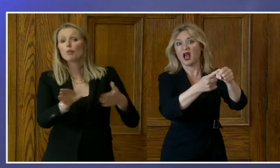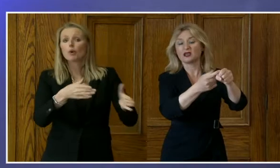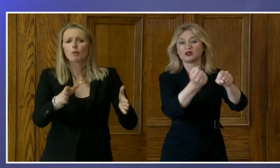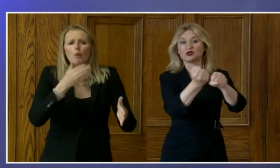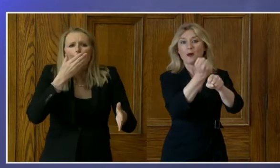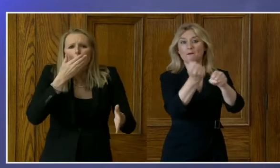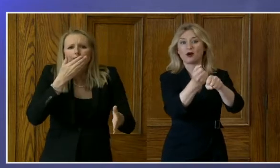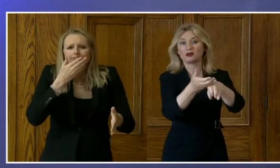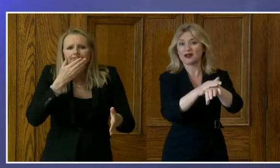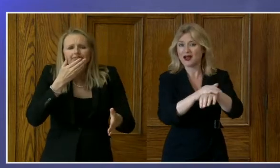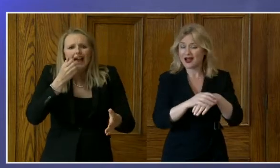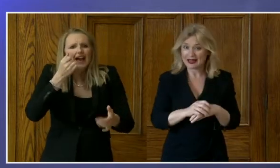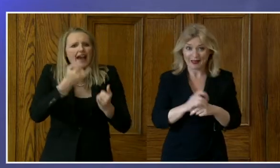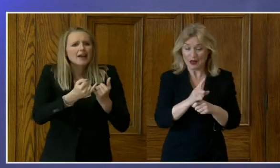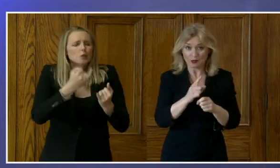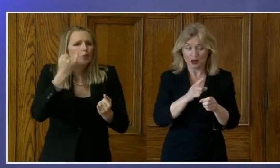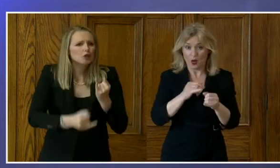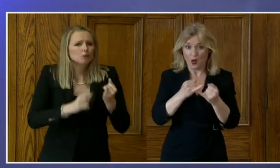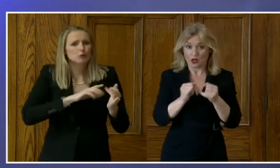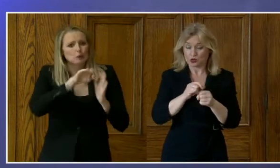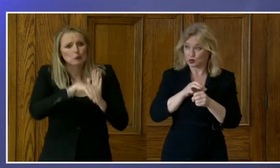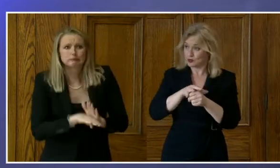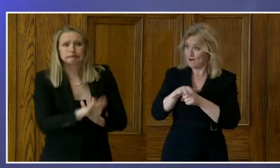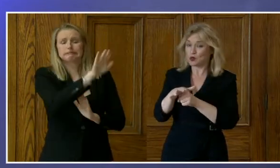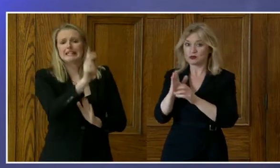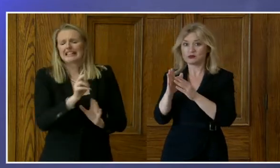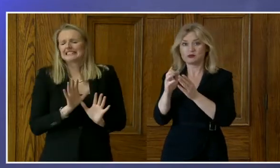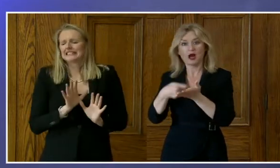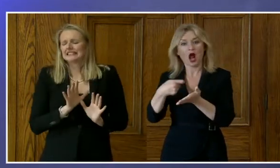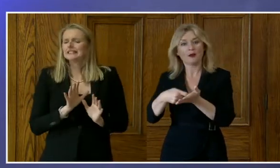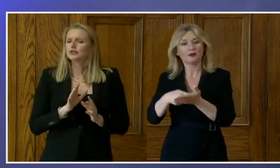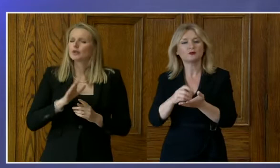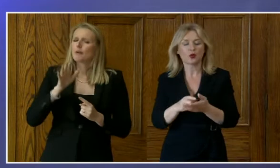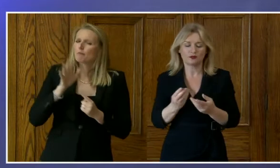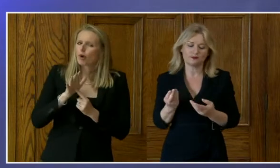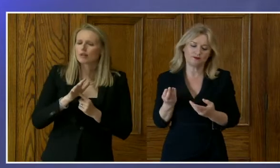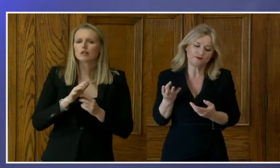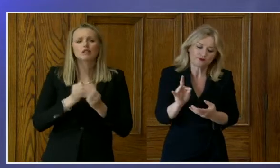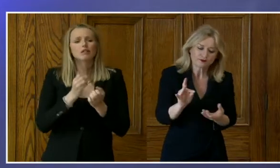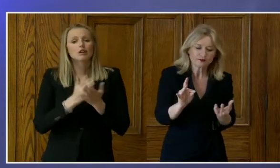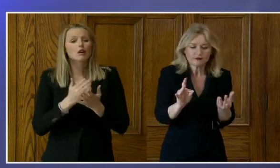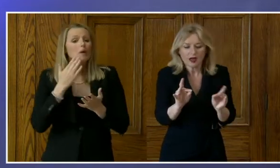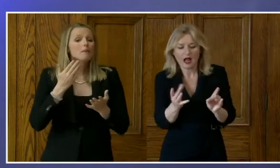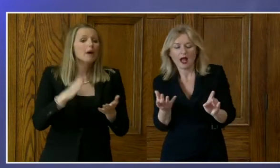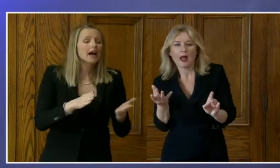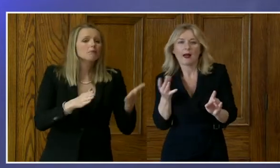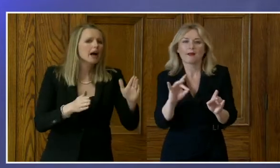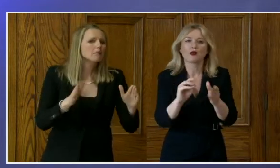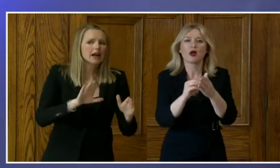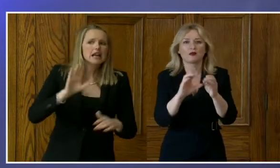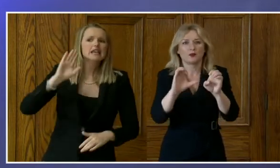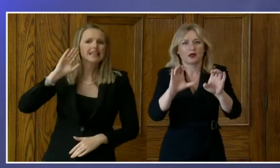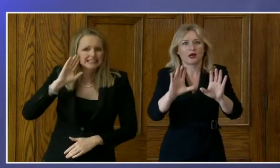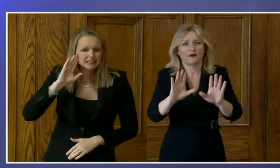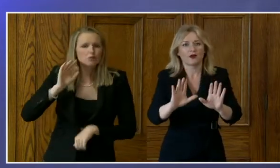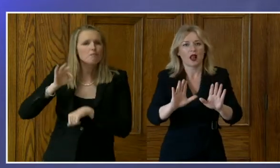more worse position. And we obviously need to manage the introduction or the relaxation of regulations. So an executive, we have